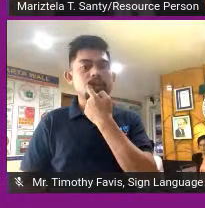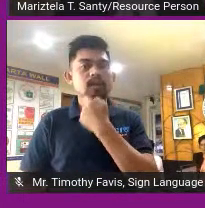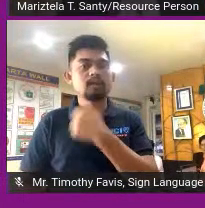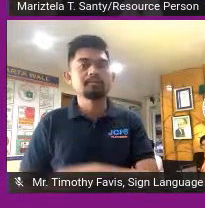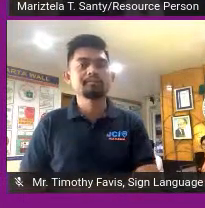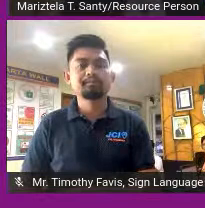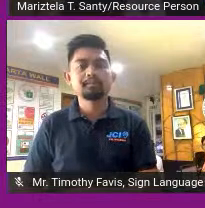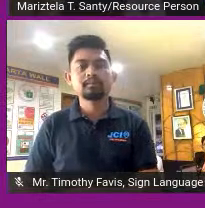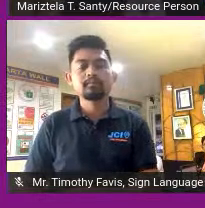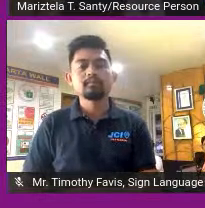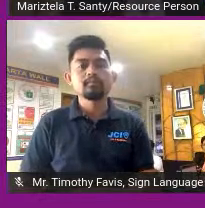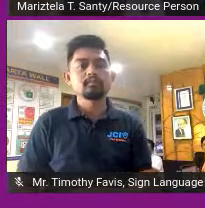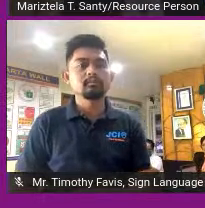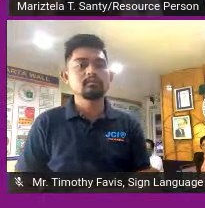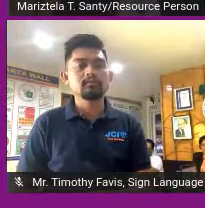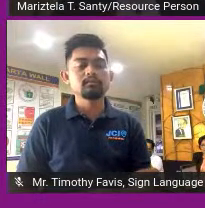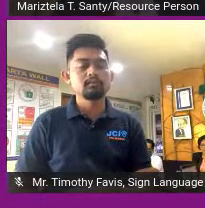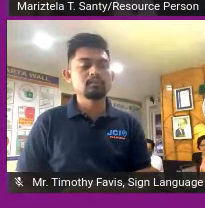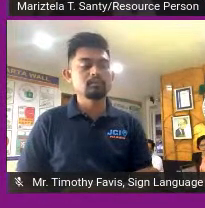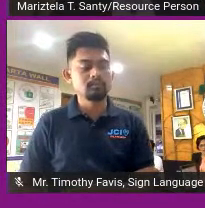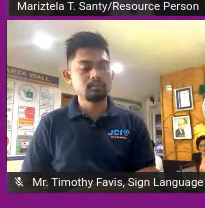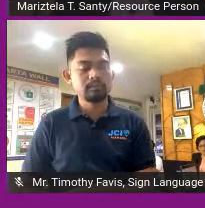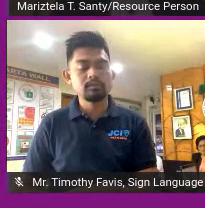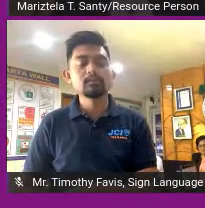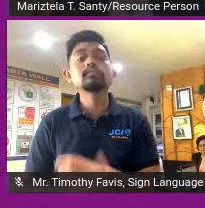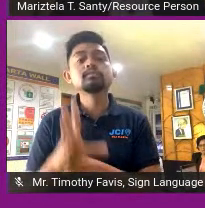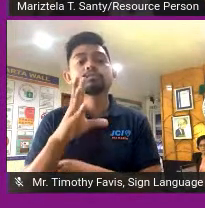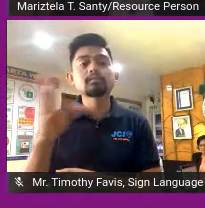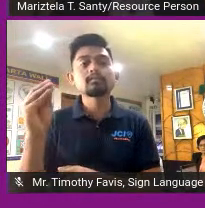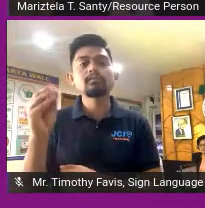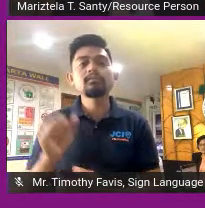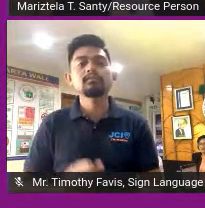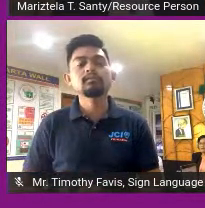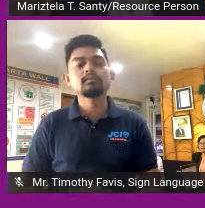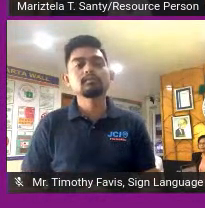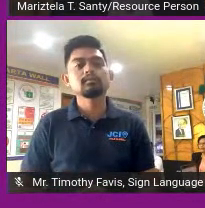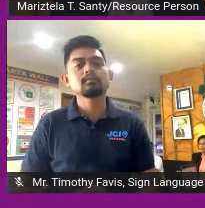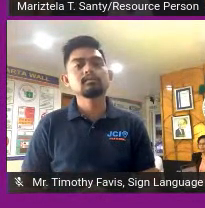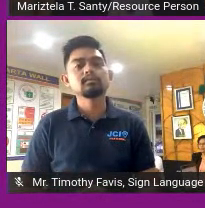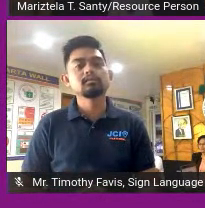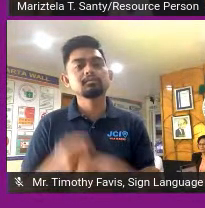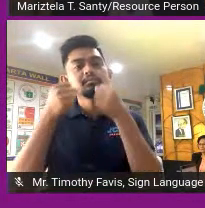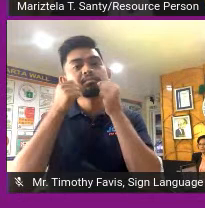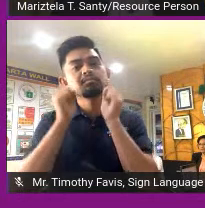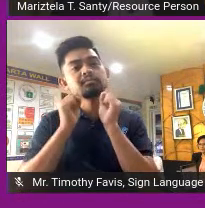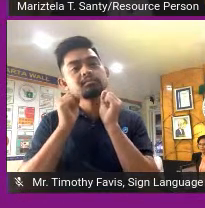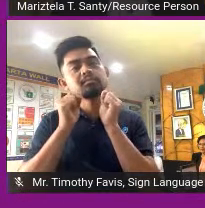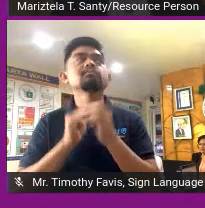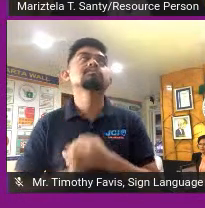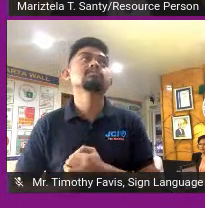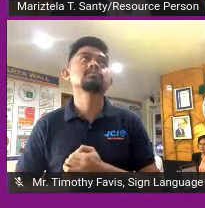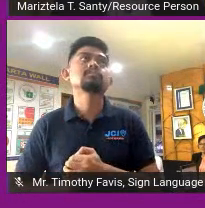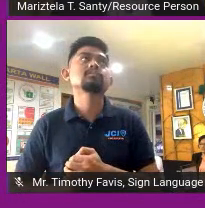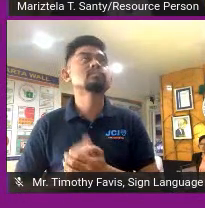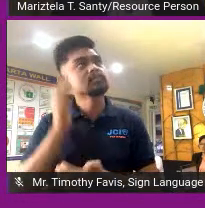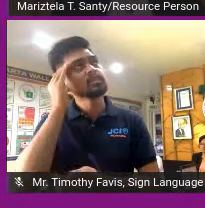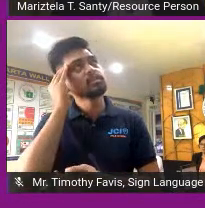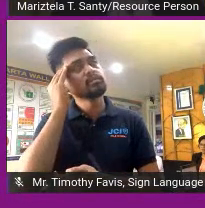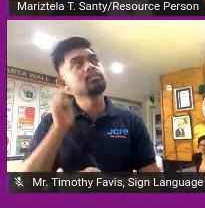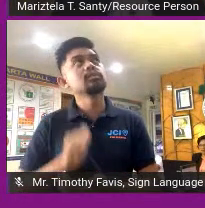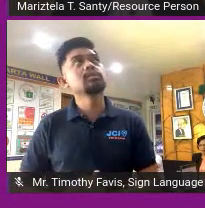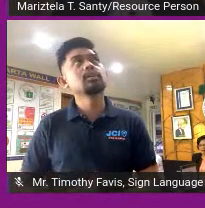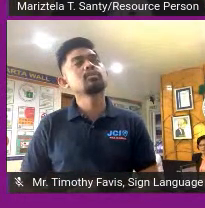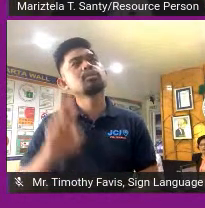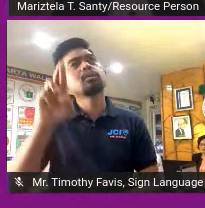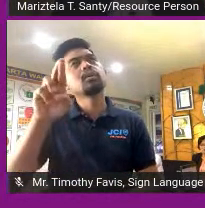laban sa mga kababaihan. And sad to note that violence against